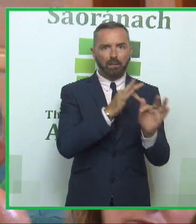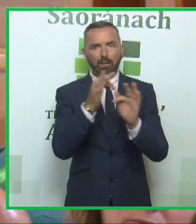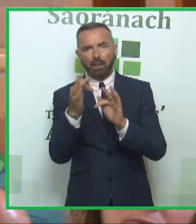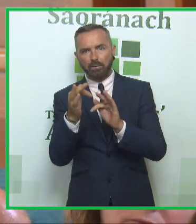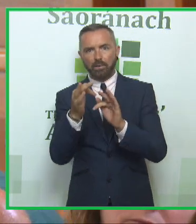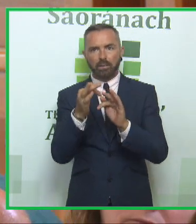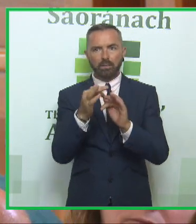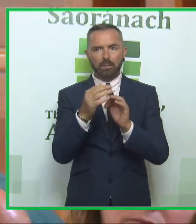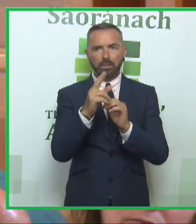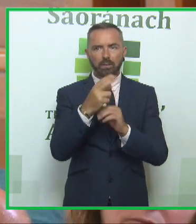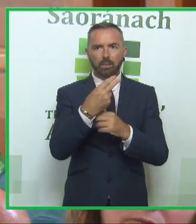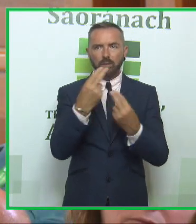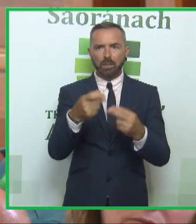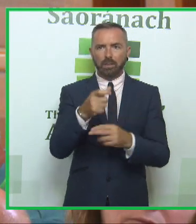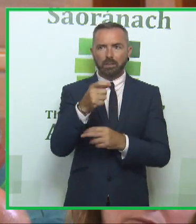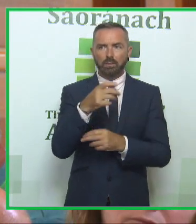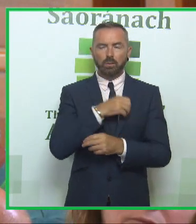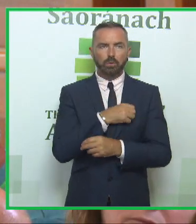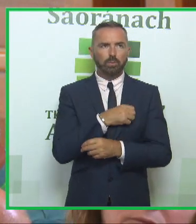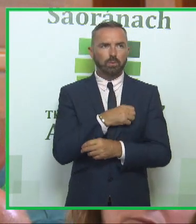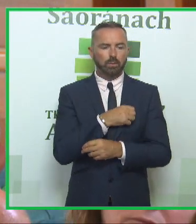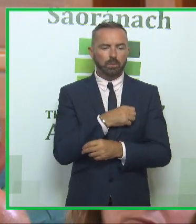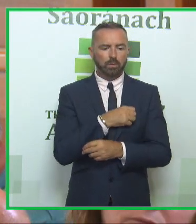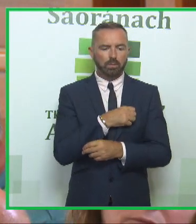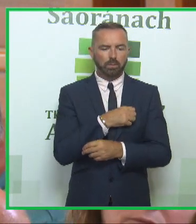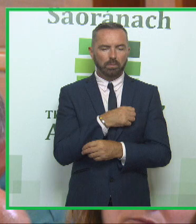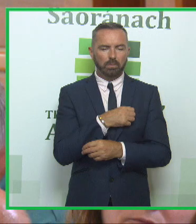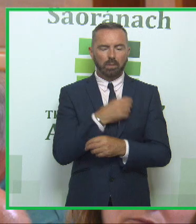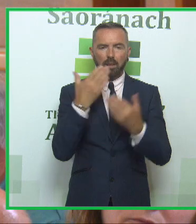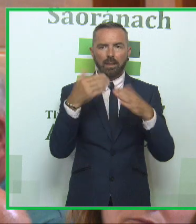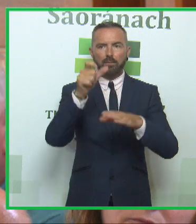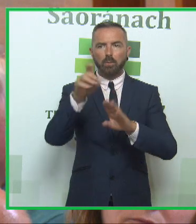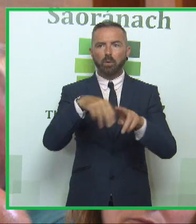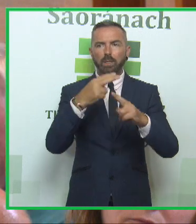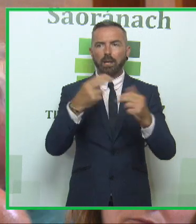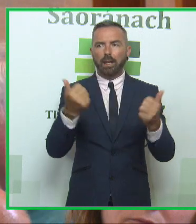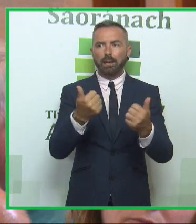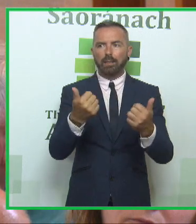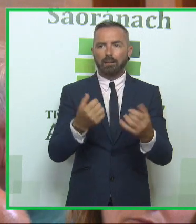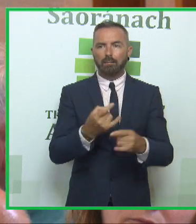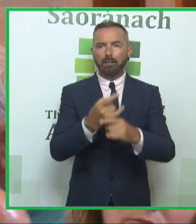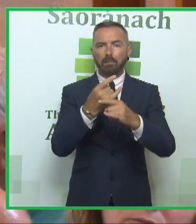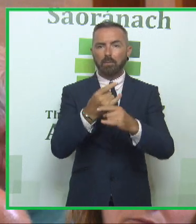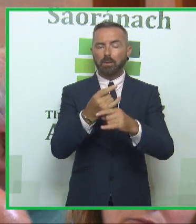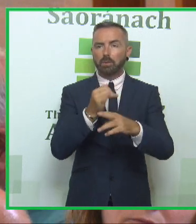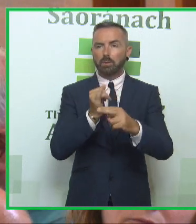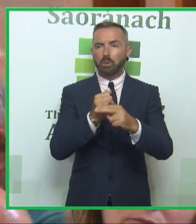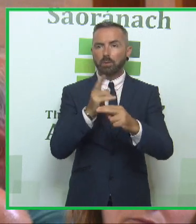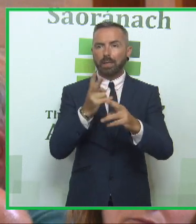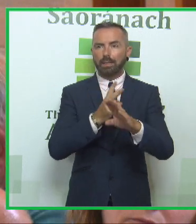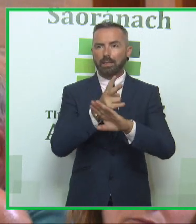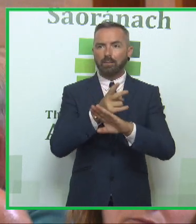school or go through a couple of months without getting any help. The school could intervene, help